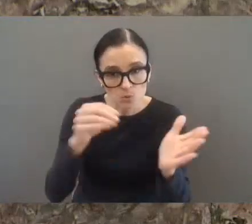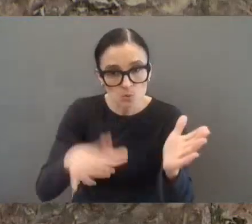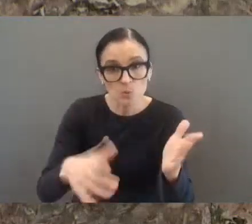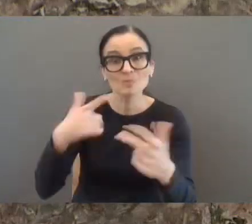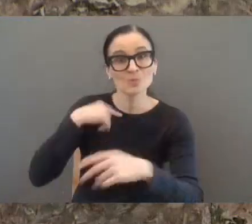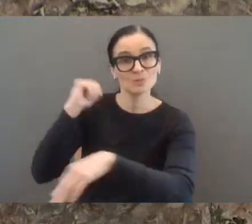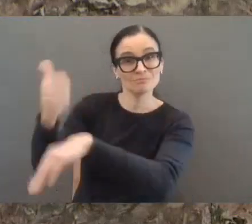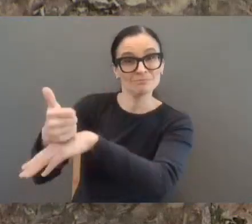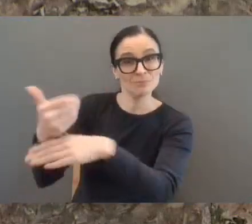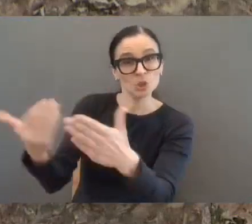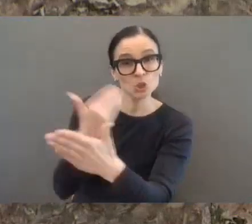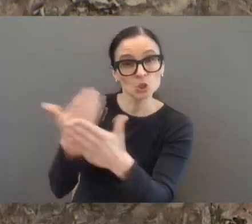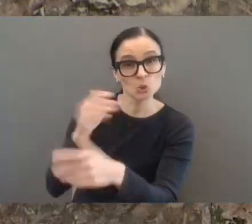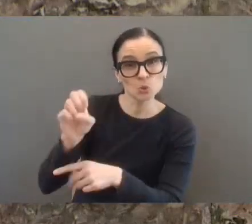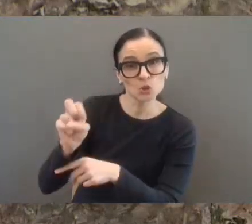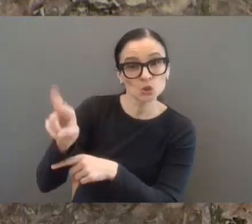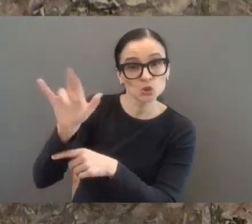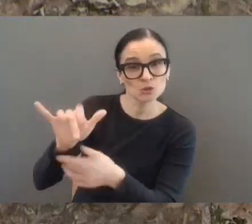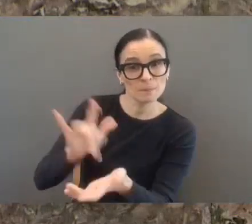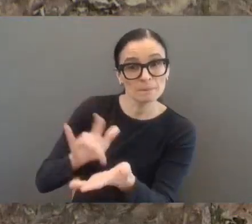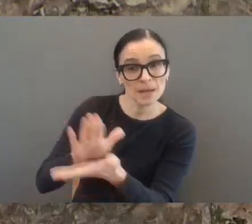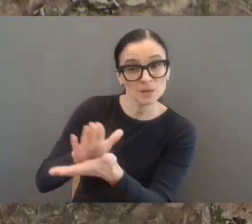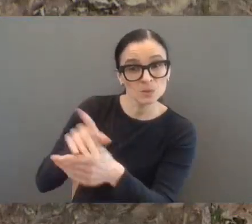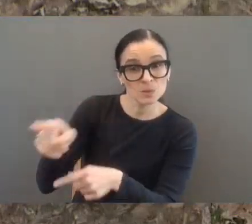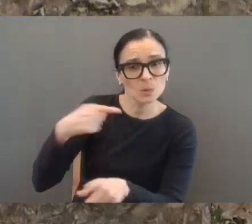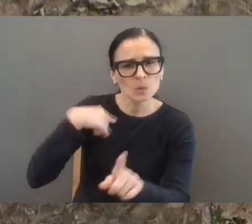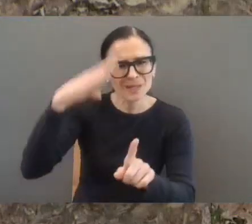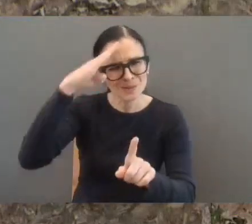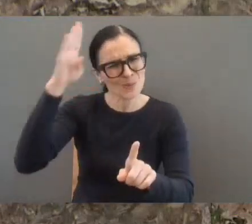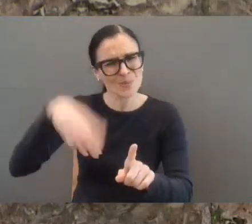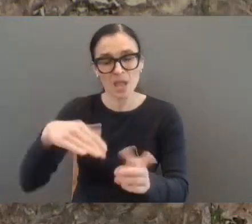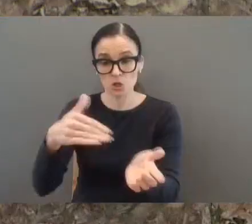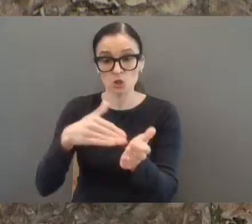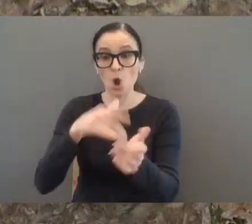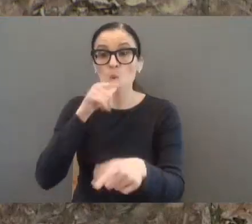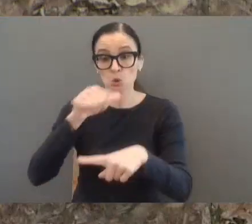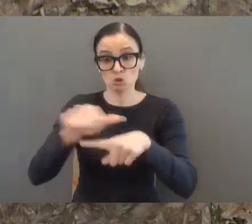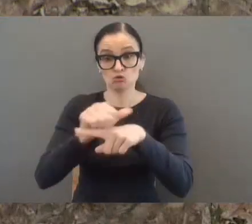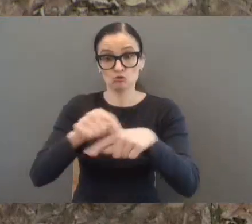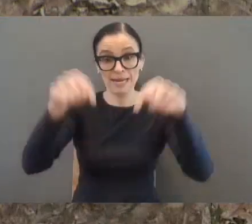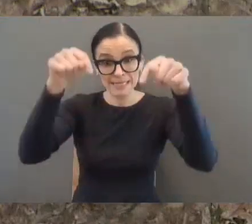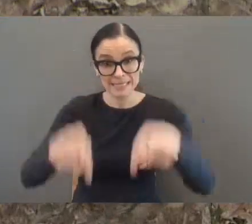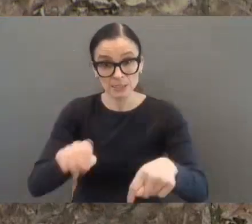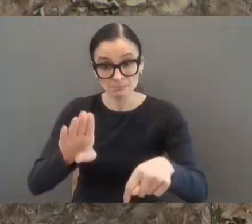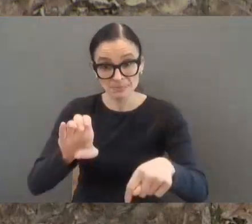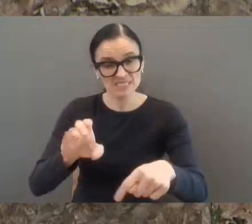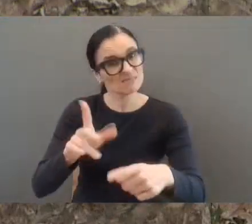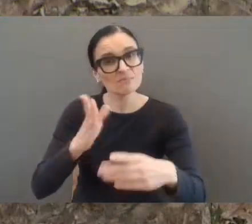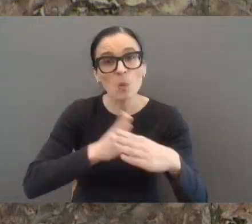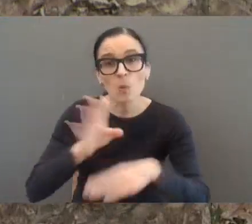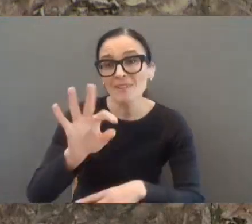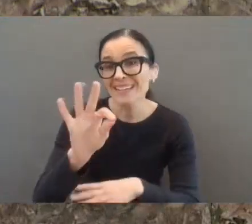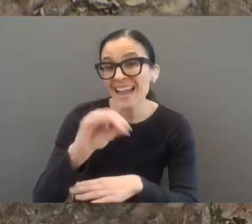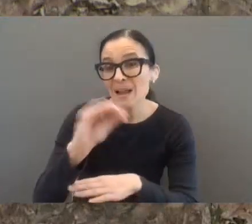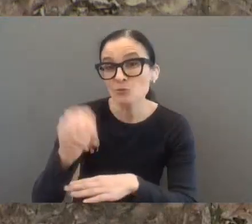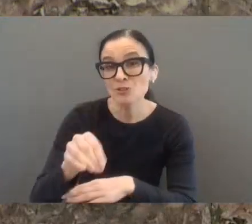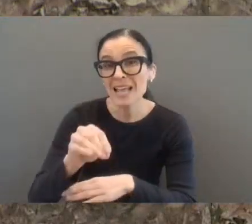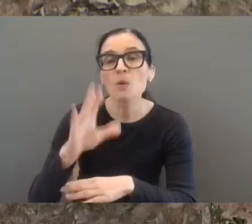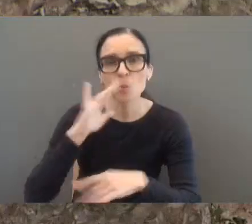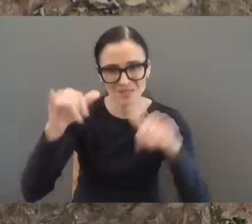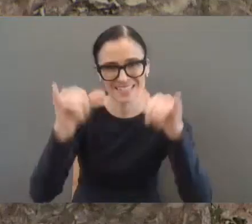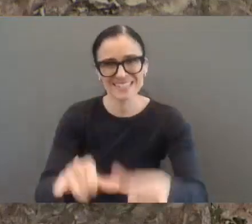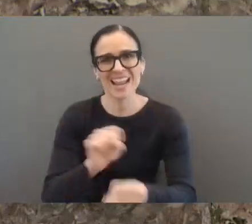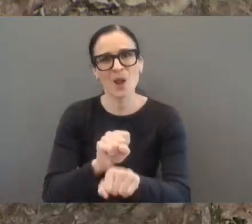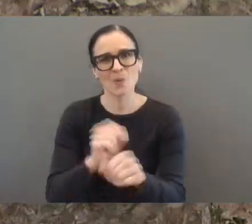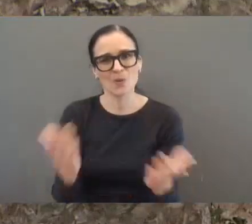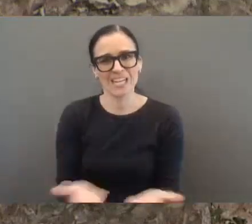here in British Columbia, over 90% of them, Mr. Speaker, stay here in British Columbia. That's what we're going to do to build up this workforce to ensure that